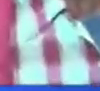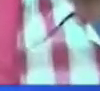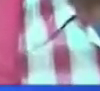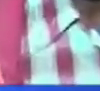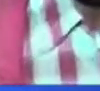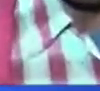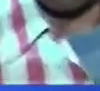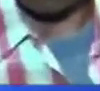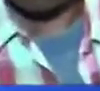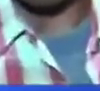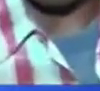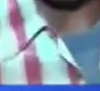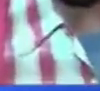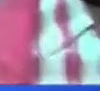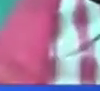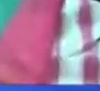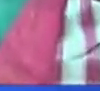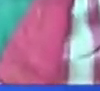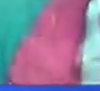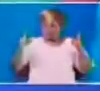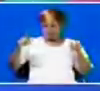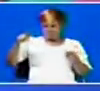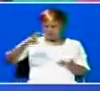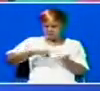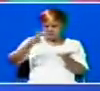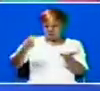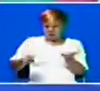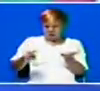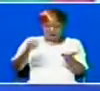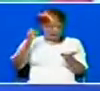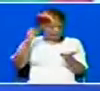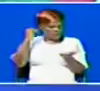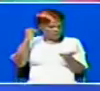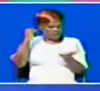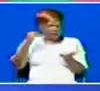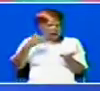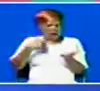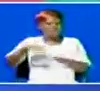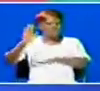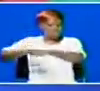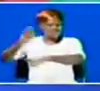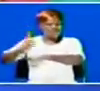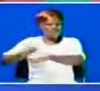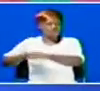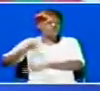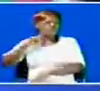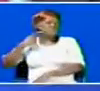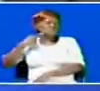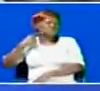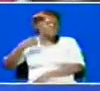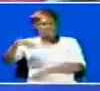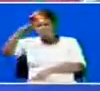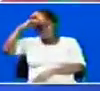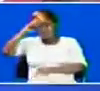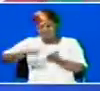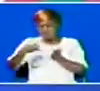Pita hapa ndaika kidogo na gari kufika pale pia kushuka hapo hivyo nikasikia ai pale kuna mazudi kuna ndige imeanguka hapo hivyo kufika hapo